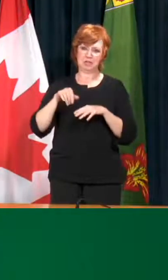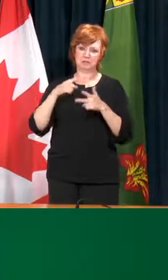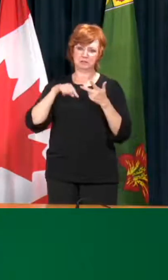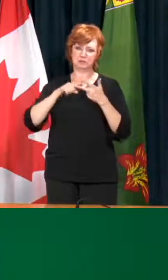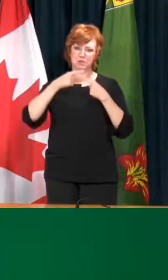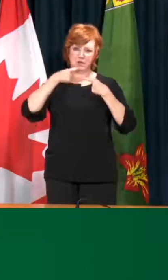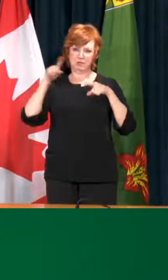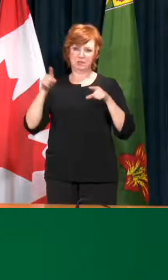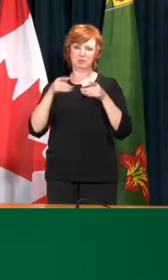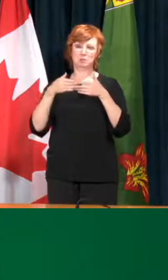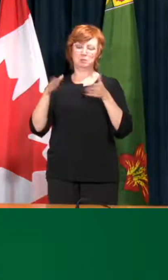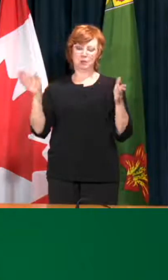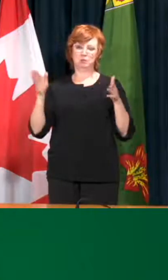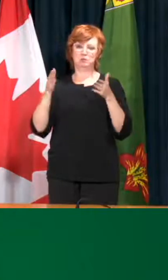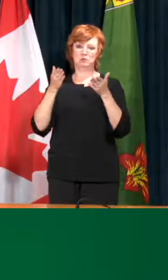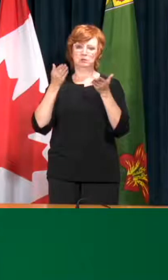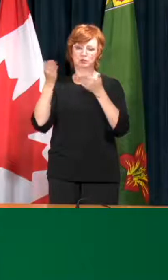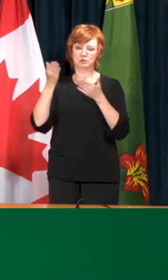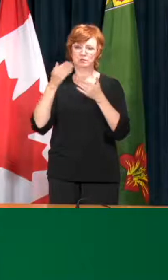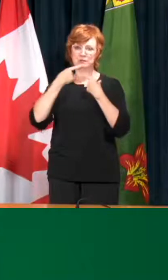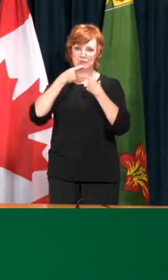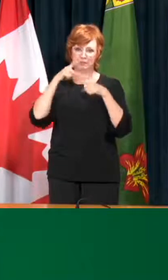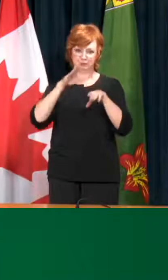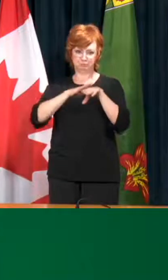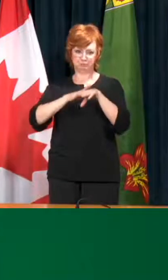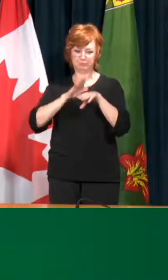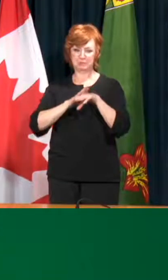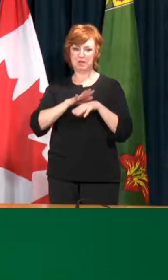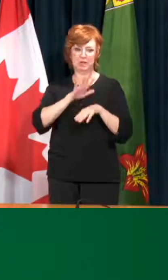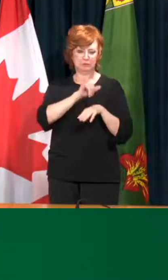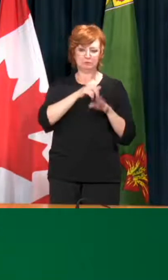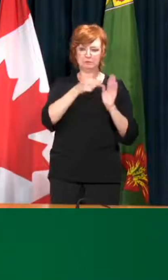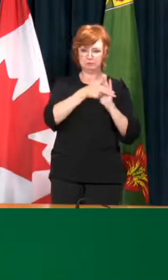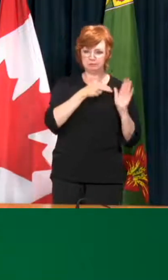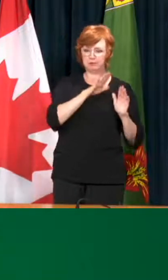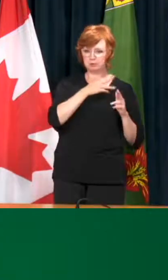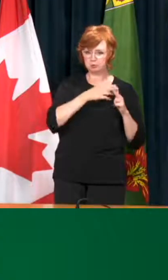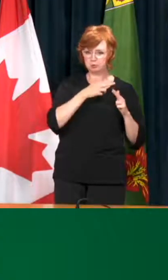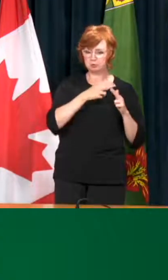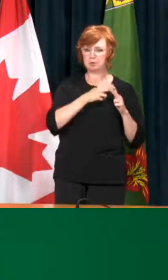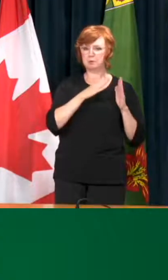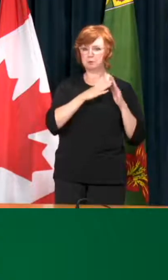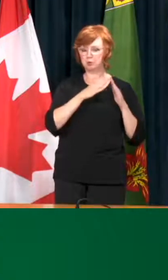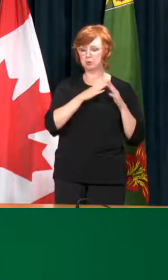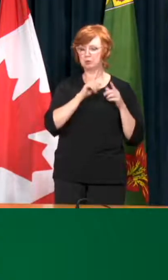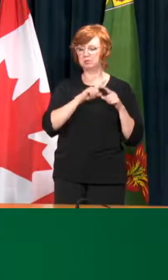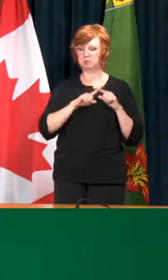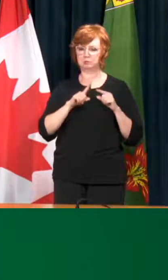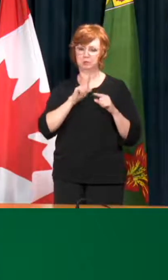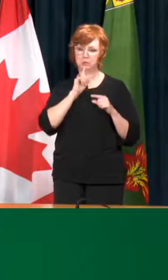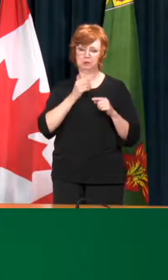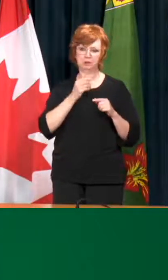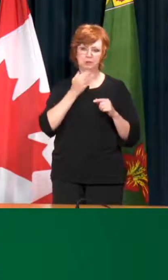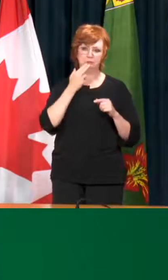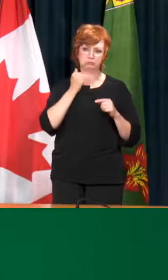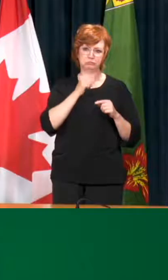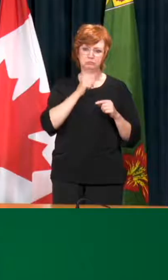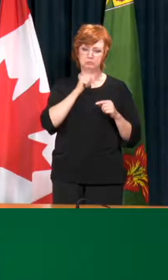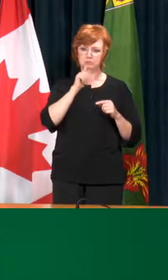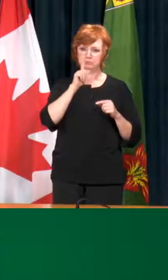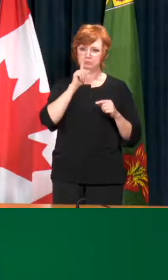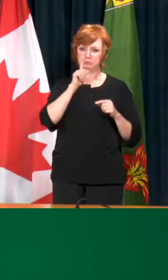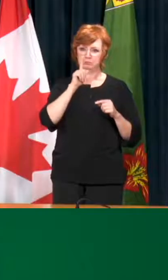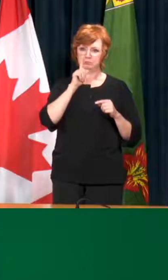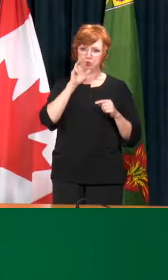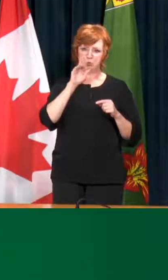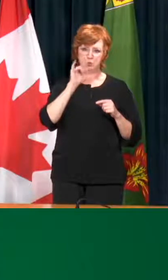someone else was there, you may have been exposed, but the risk generally would be low because we already learned that we really don't see transmission in retail